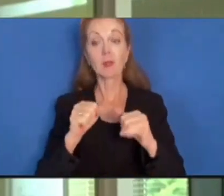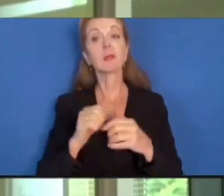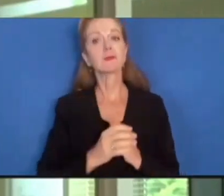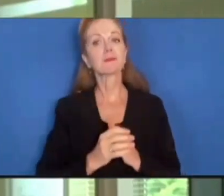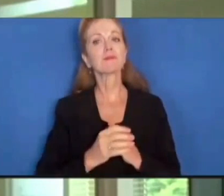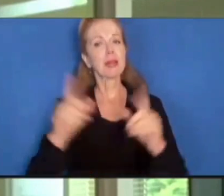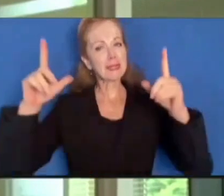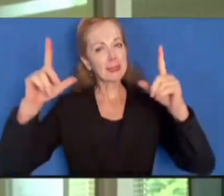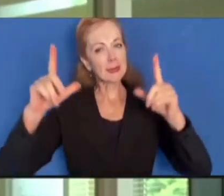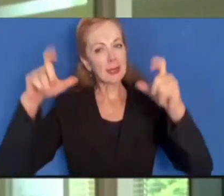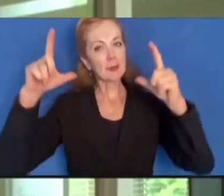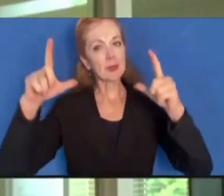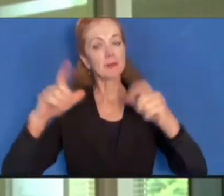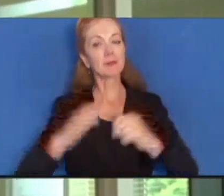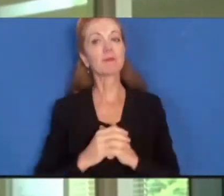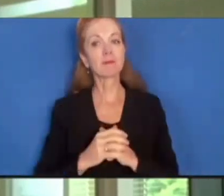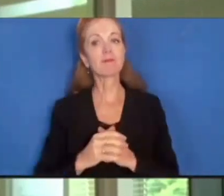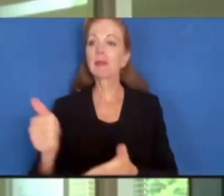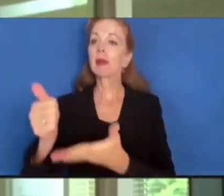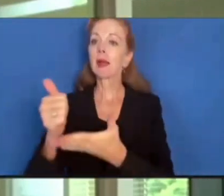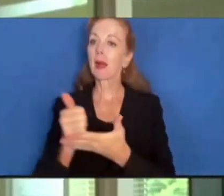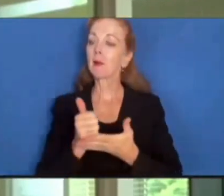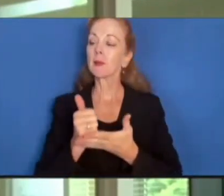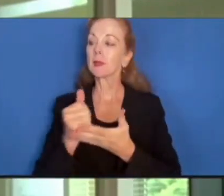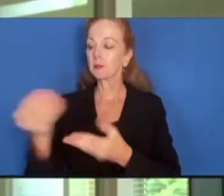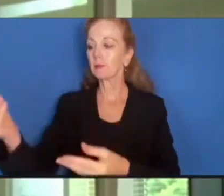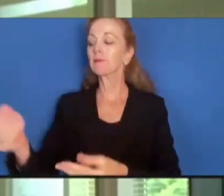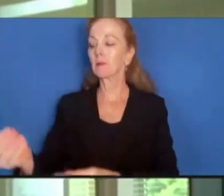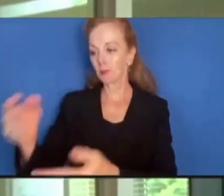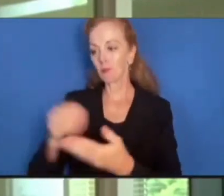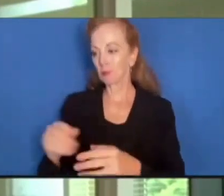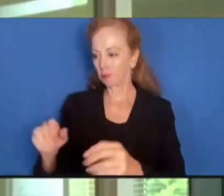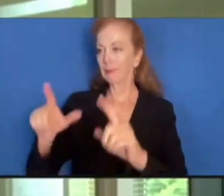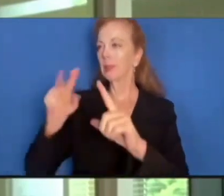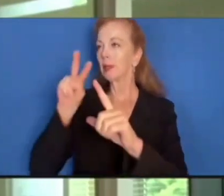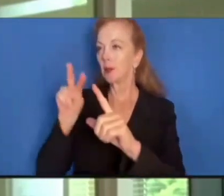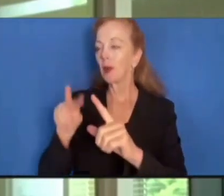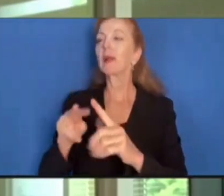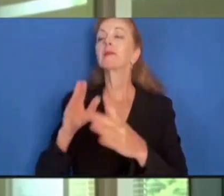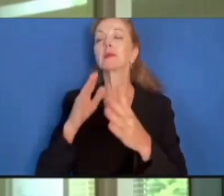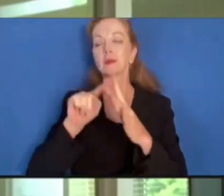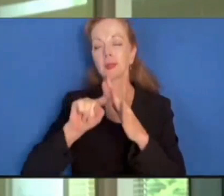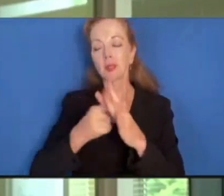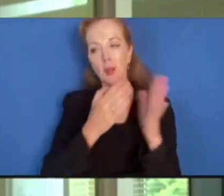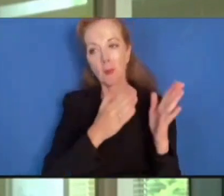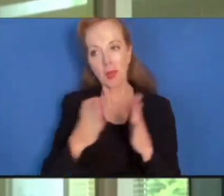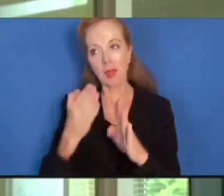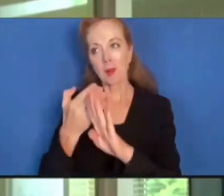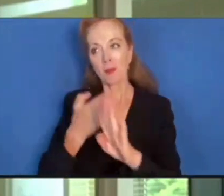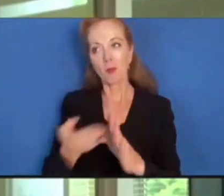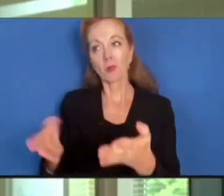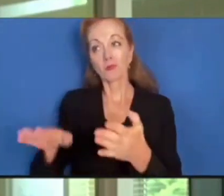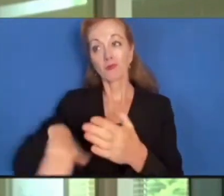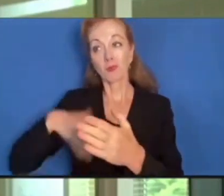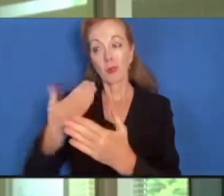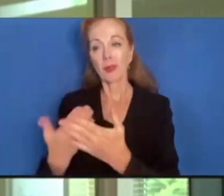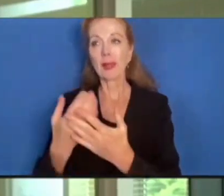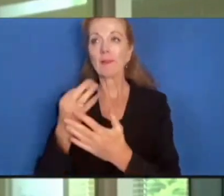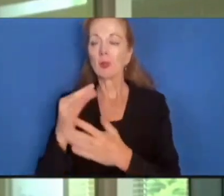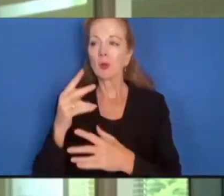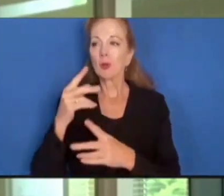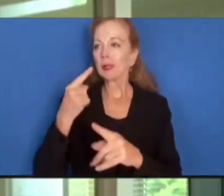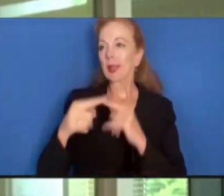us a good idea of what we're looking at before we get on scene, and we can start formulating a game plan. If you can't, take good mental notes